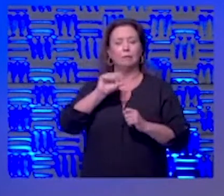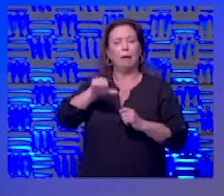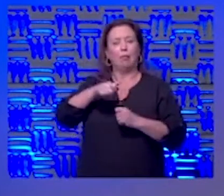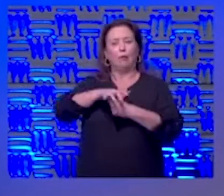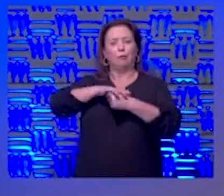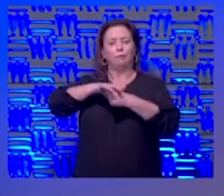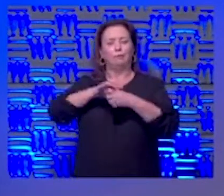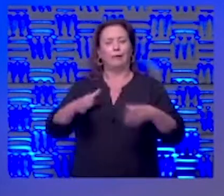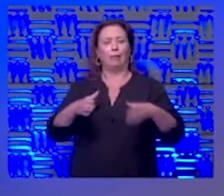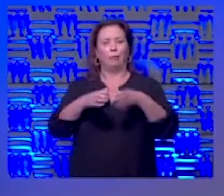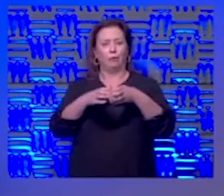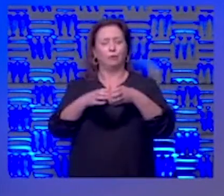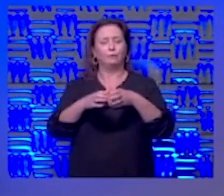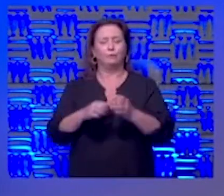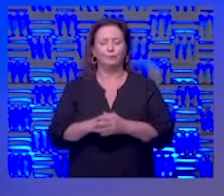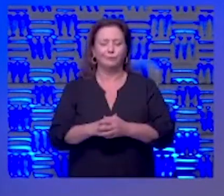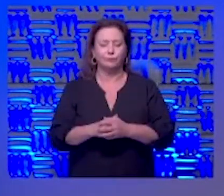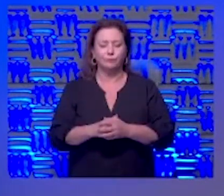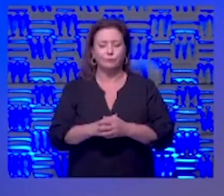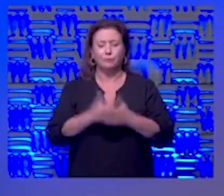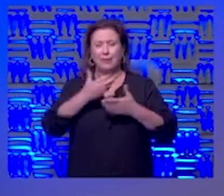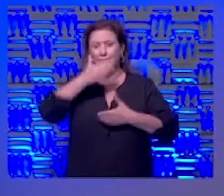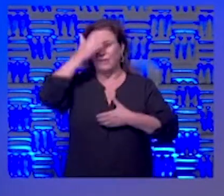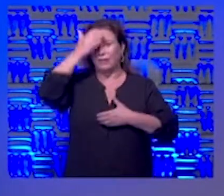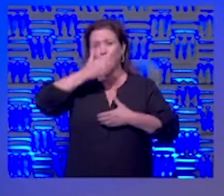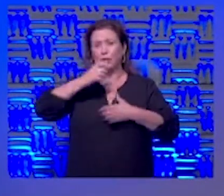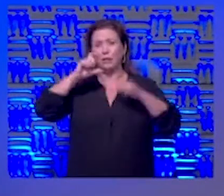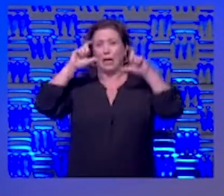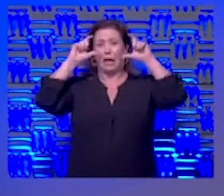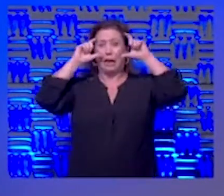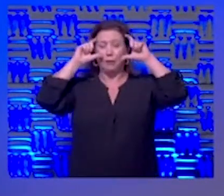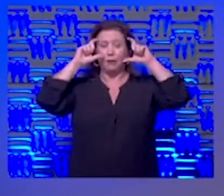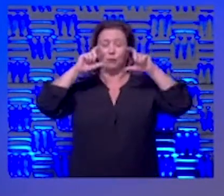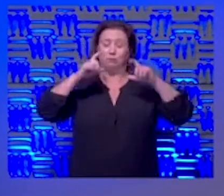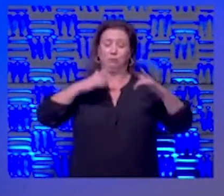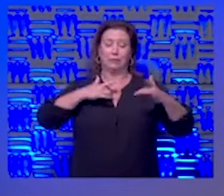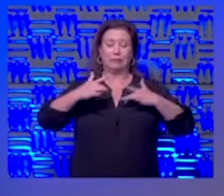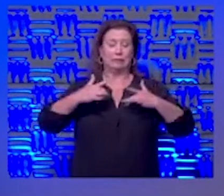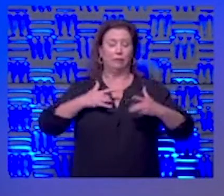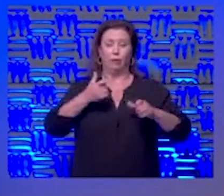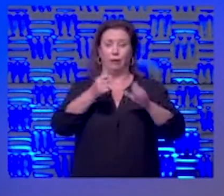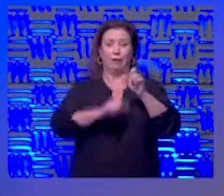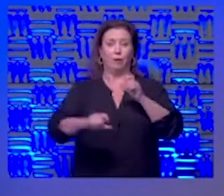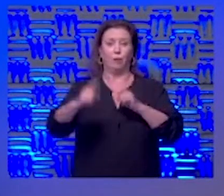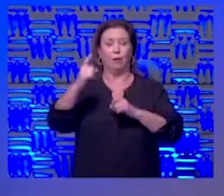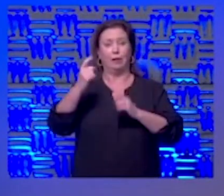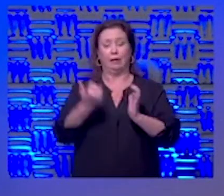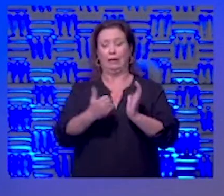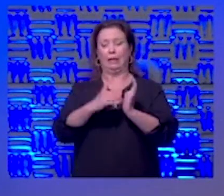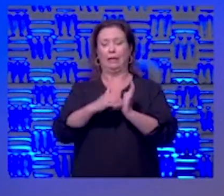gatherings. So I think face shields and eye protection should be definitely considered by everybody.